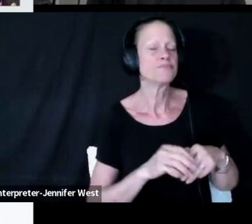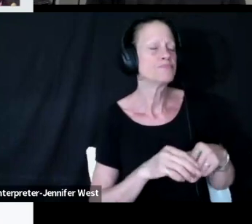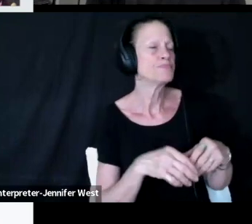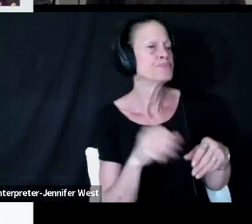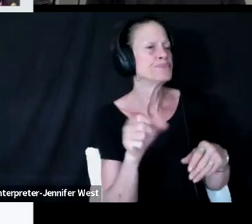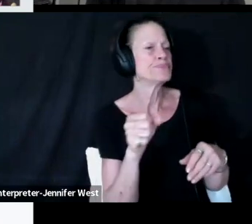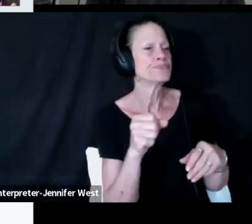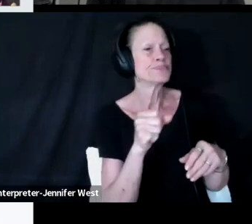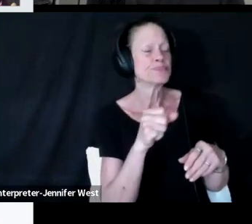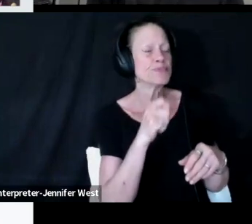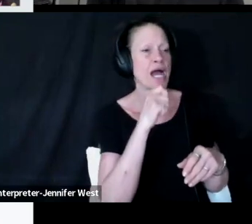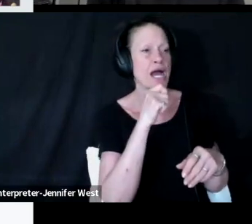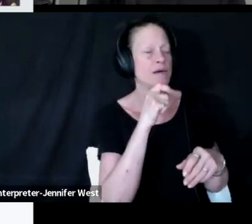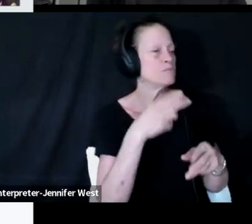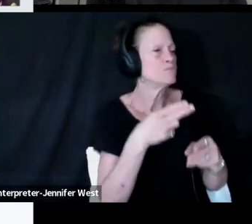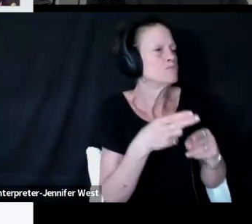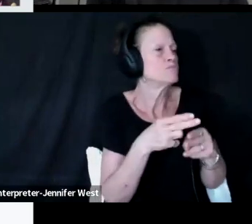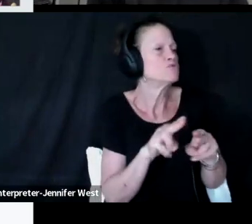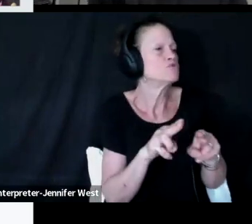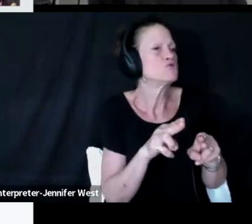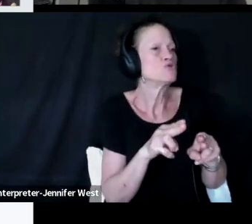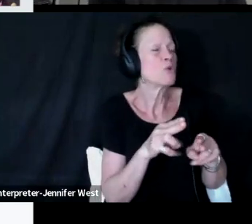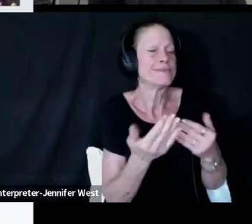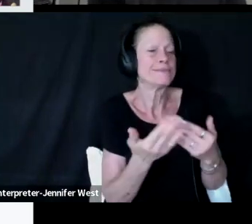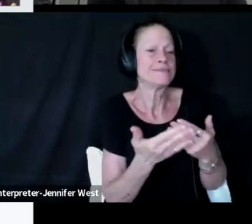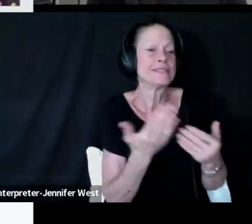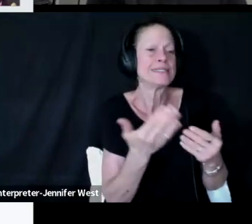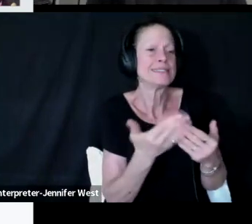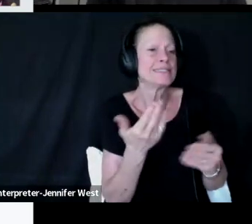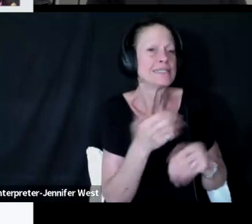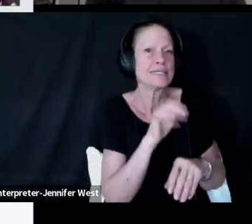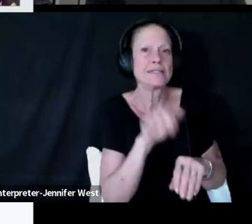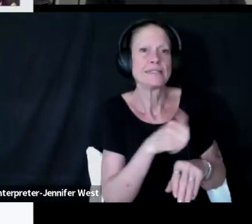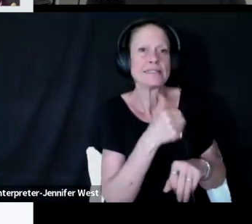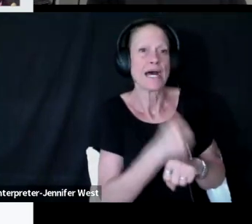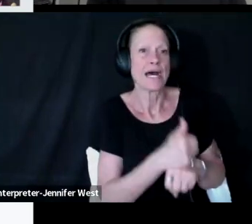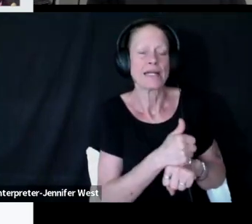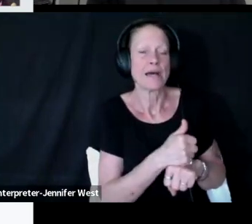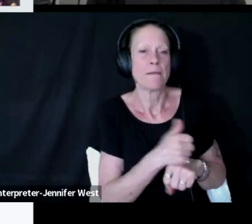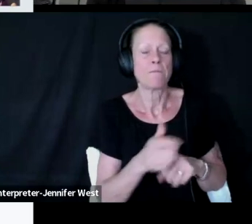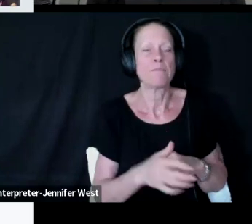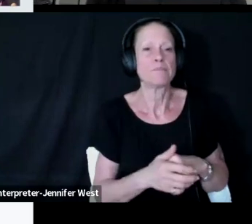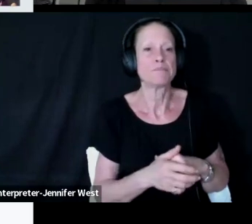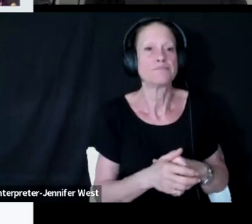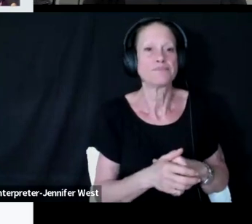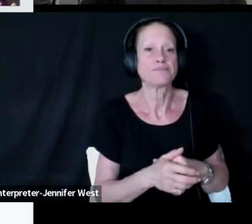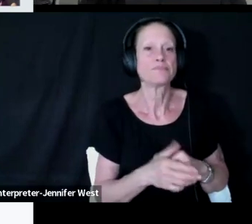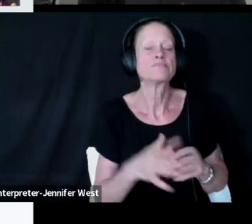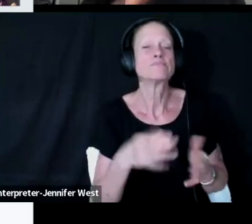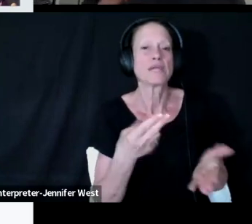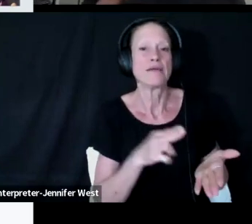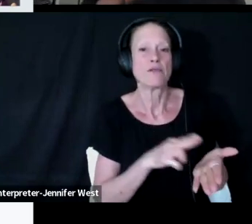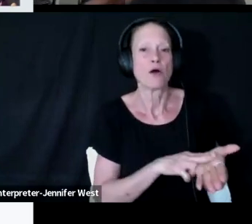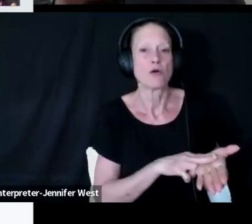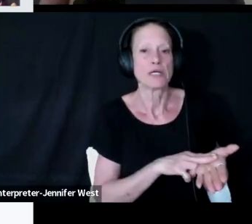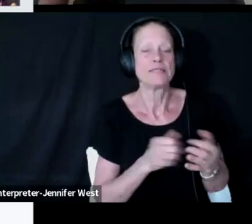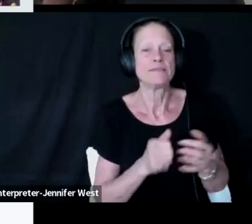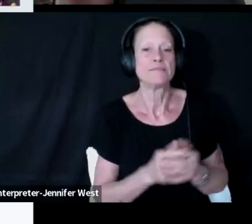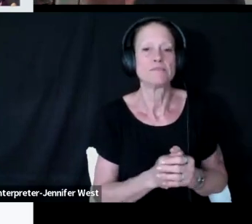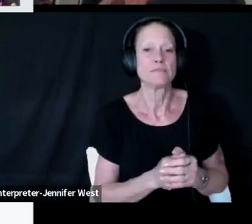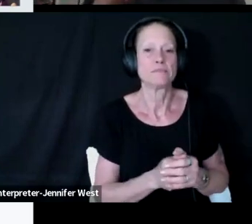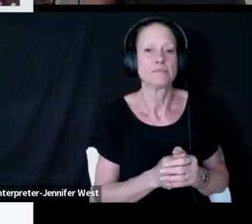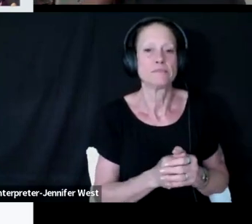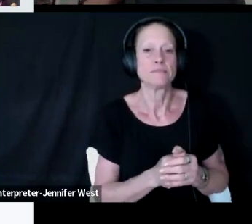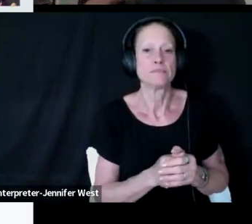it doesn't take long at all. It's really easy to get set up and log in. It'll actually guide